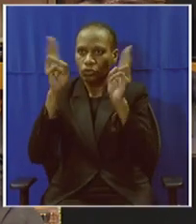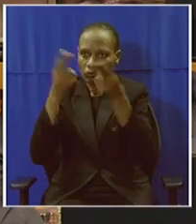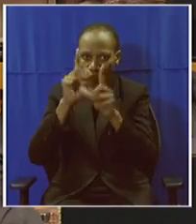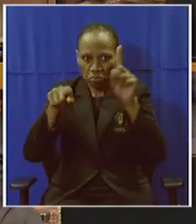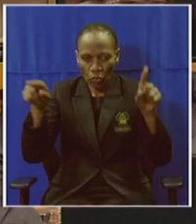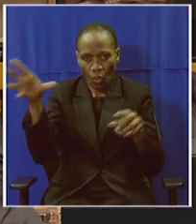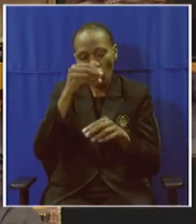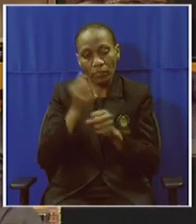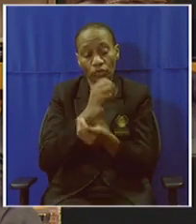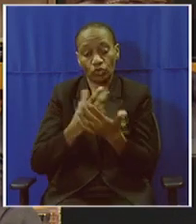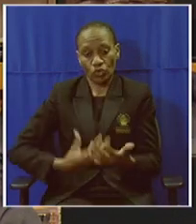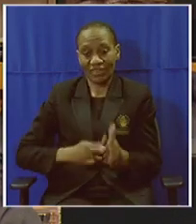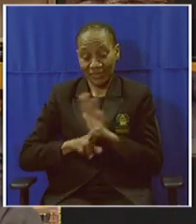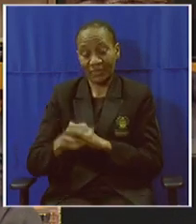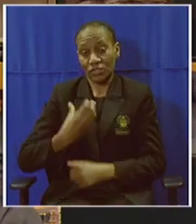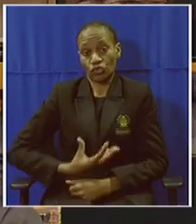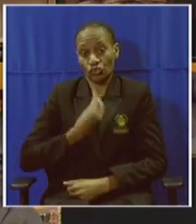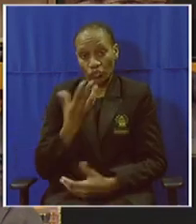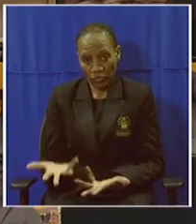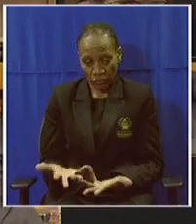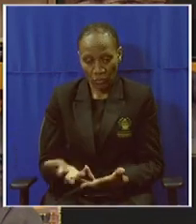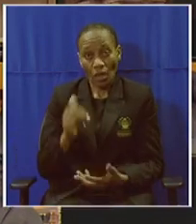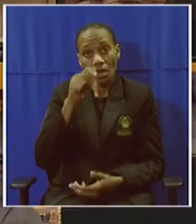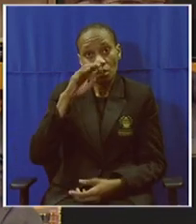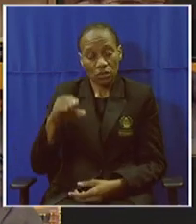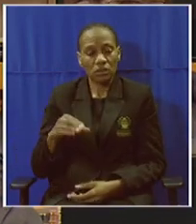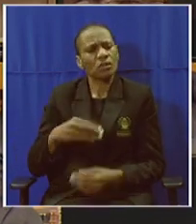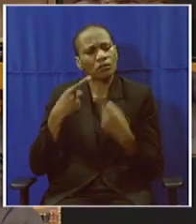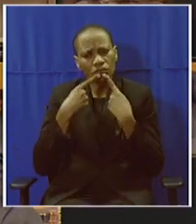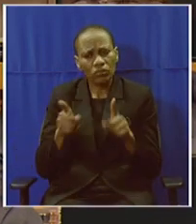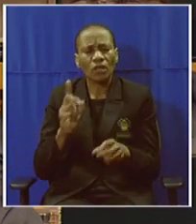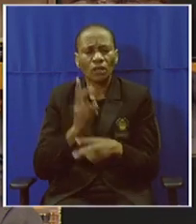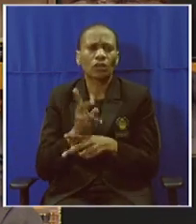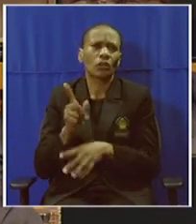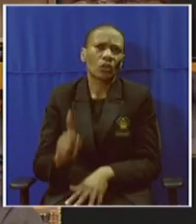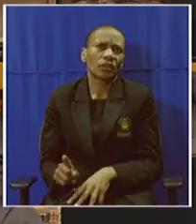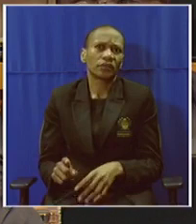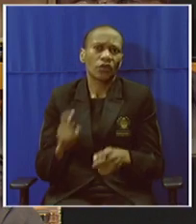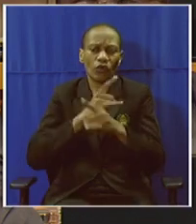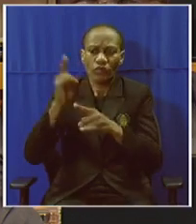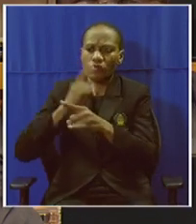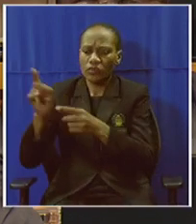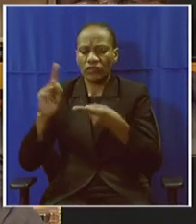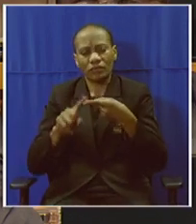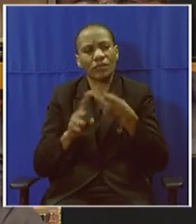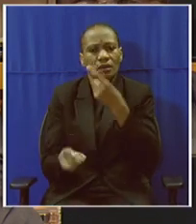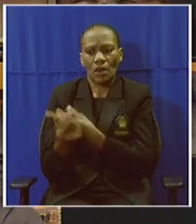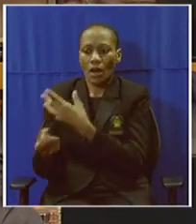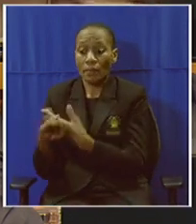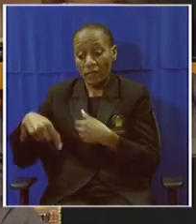of higher learning. The ANC also acknowledges, amongst many, the following victories obtained during the